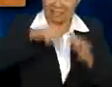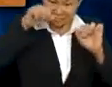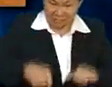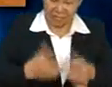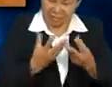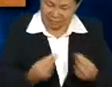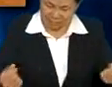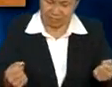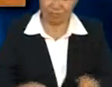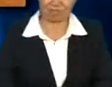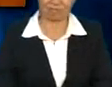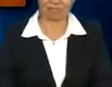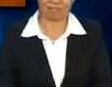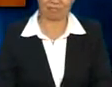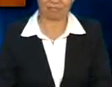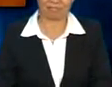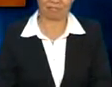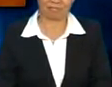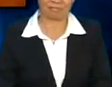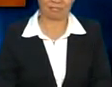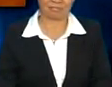This one can absorb.